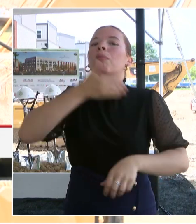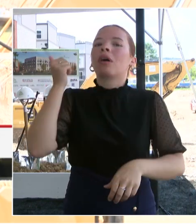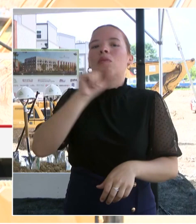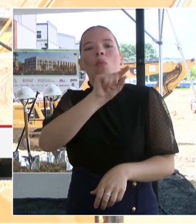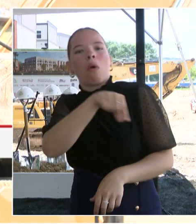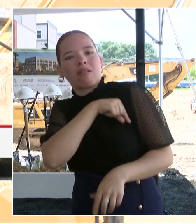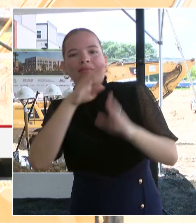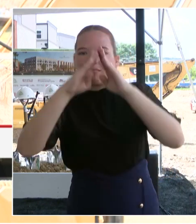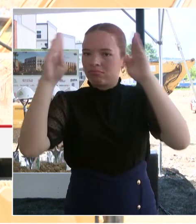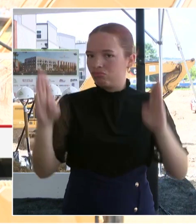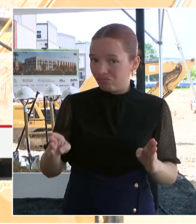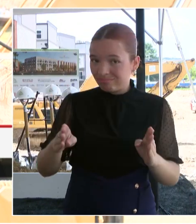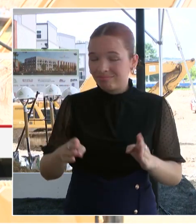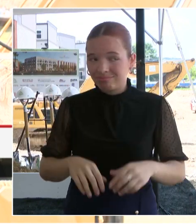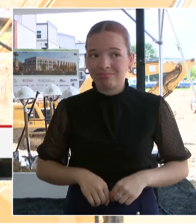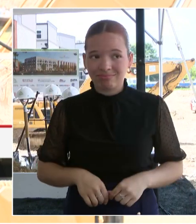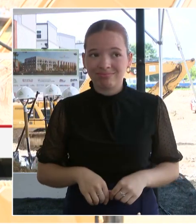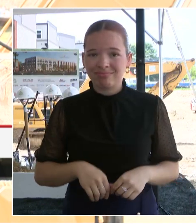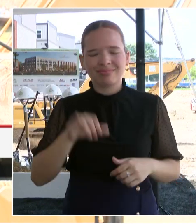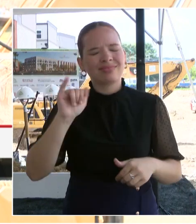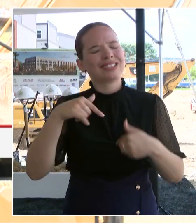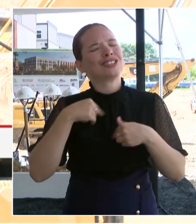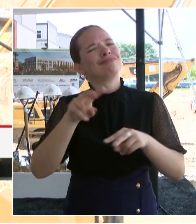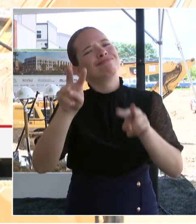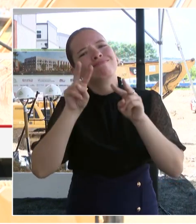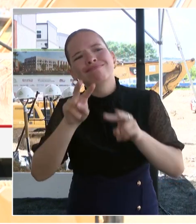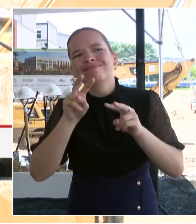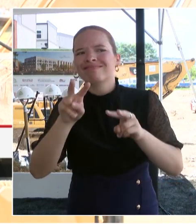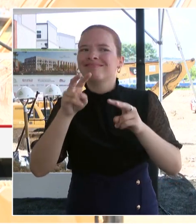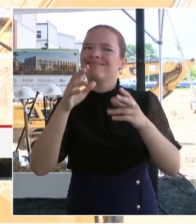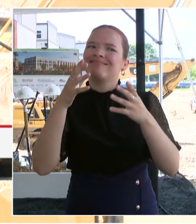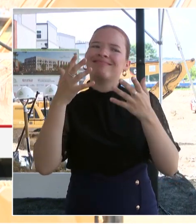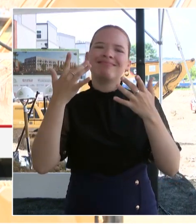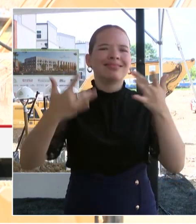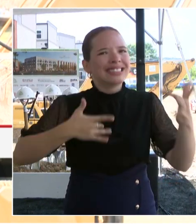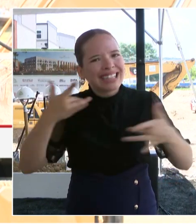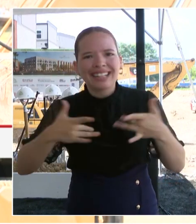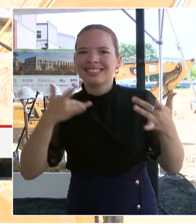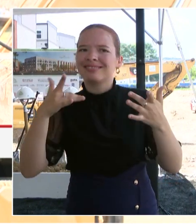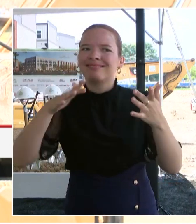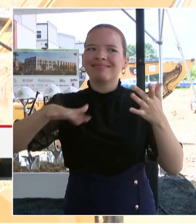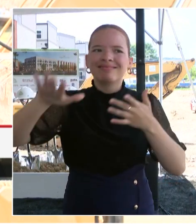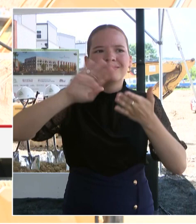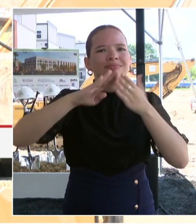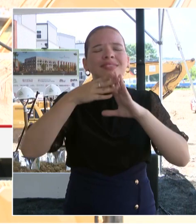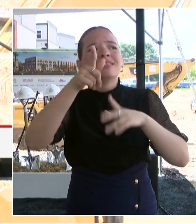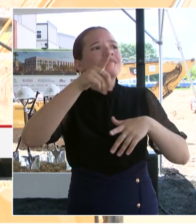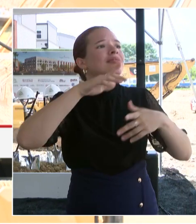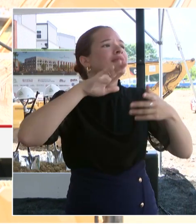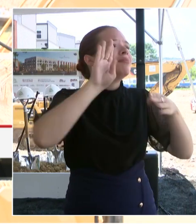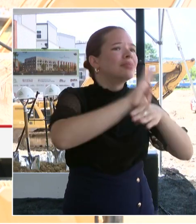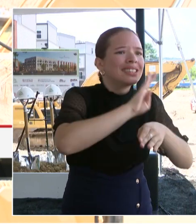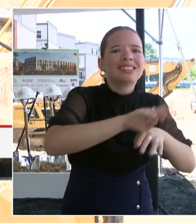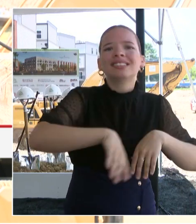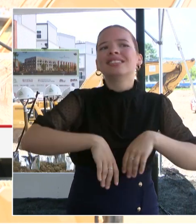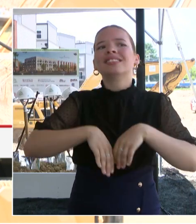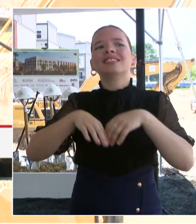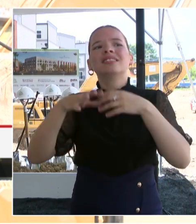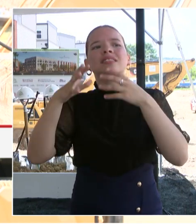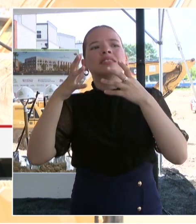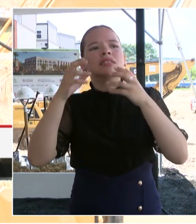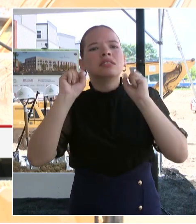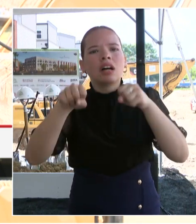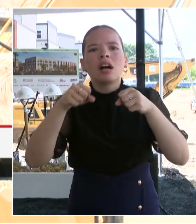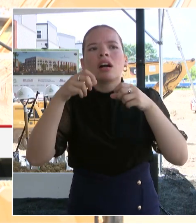And we are excited to join this community with robust amenity spaces for people to connect and use this incredible transit